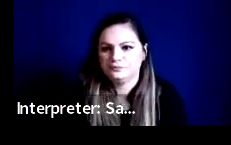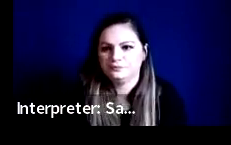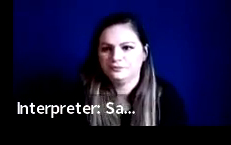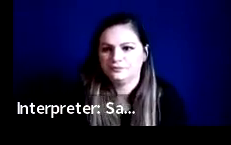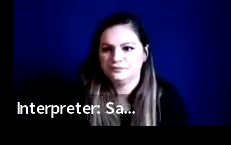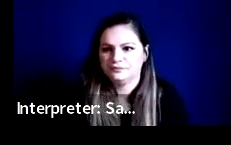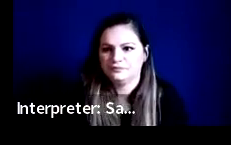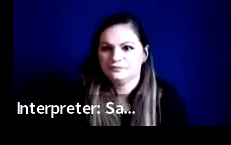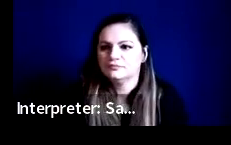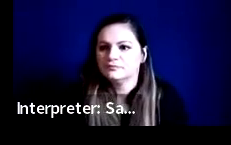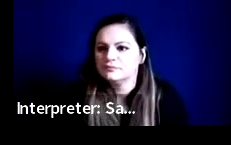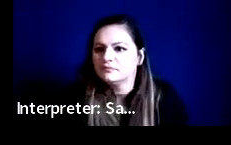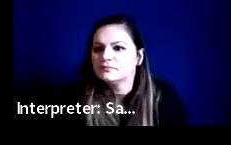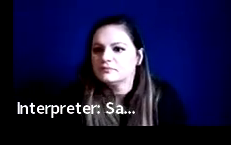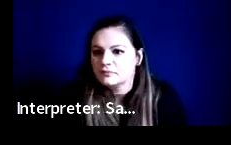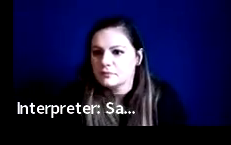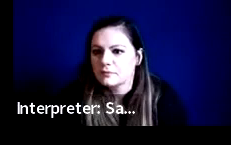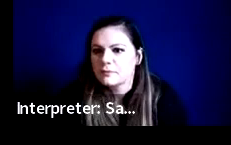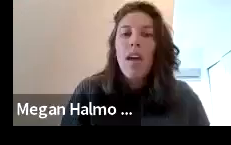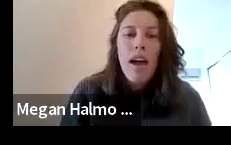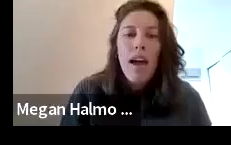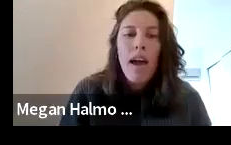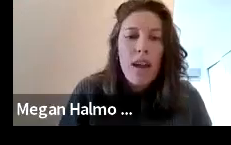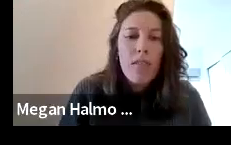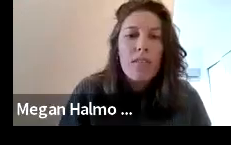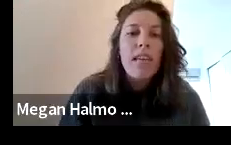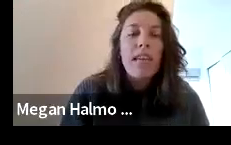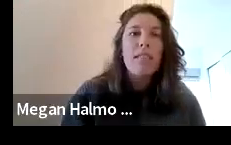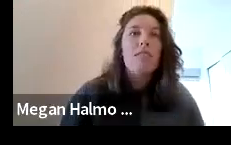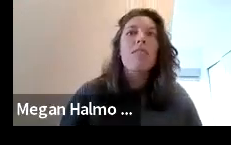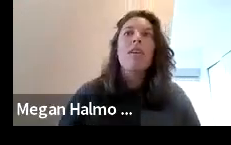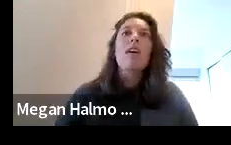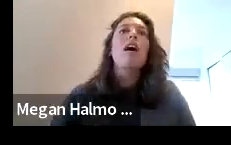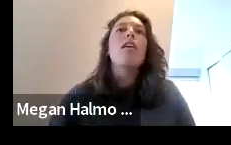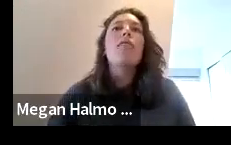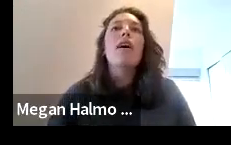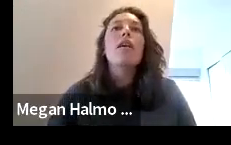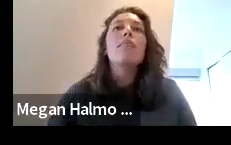in the conversation a lot with social determinants of health. So we want to make sure that folks have a good sense of